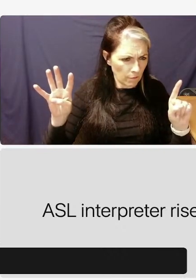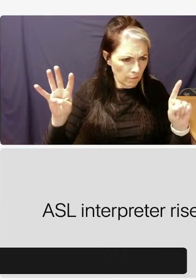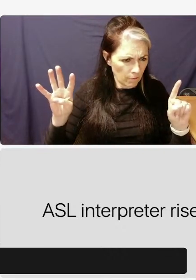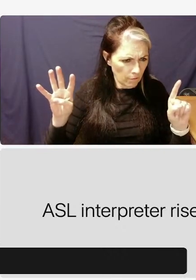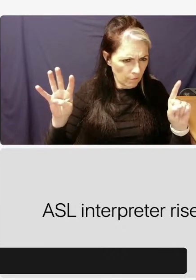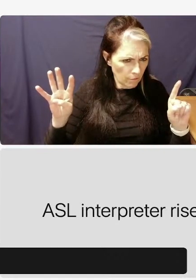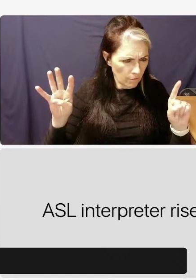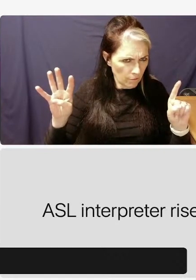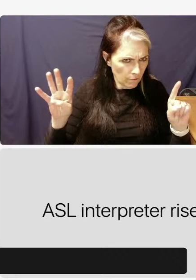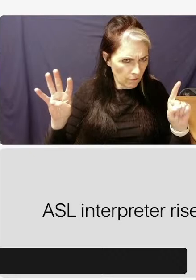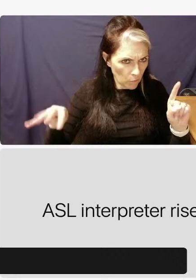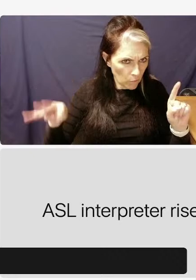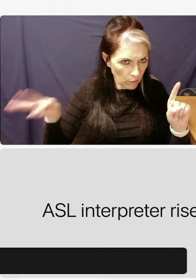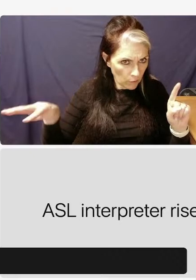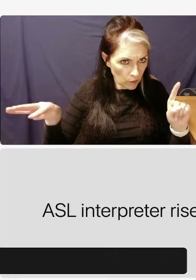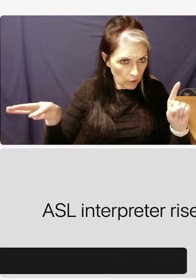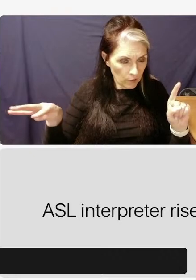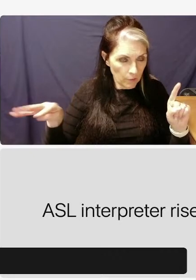6.44